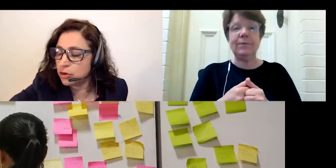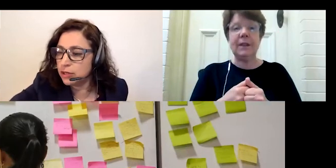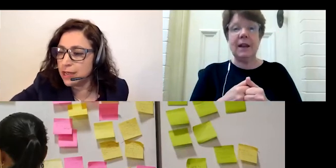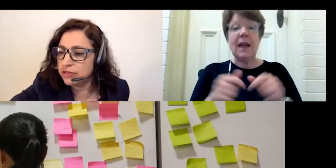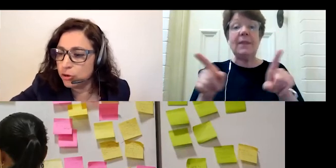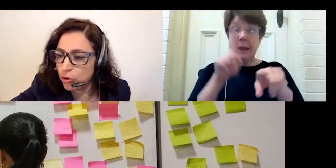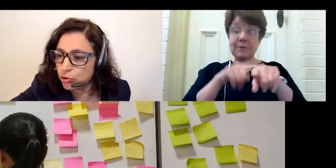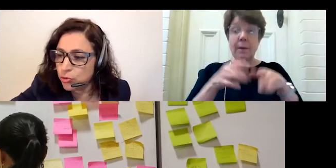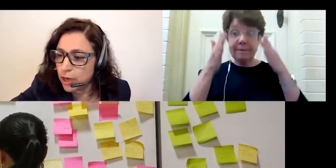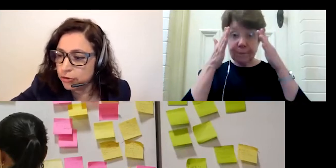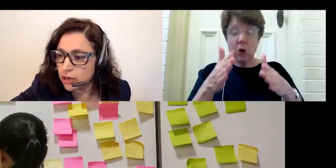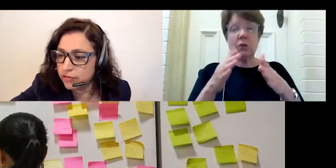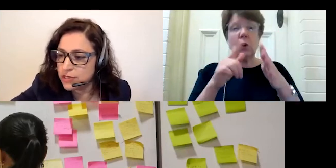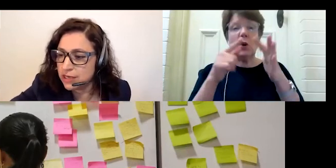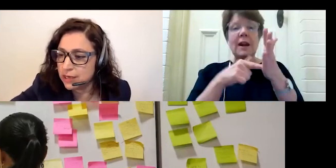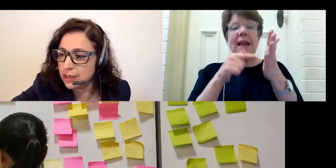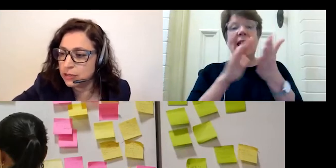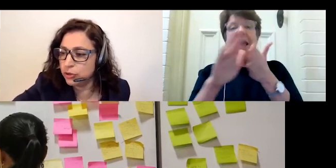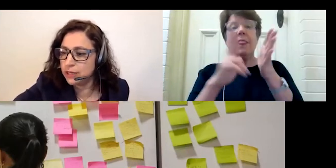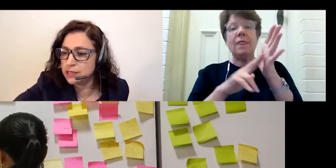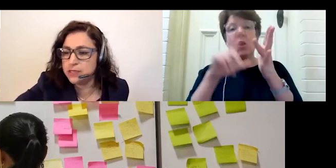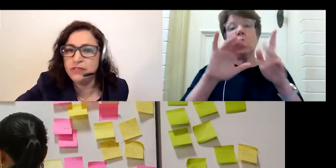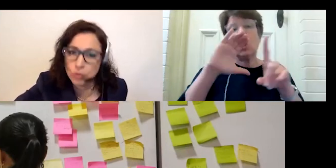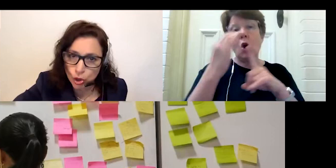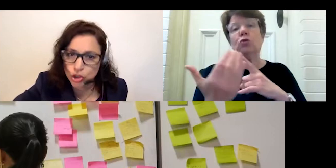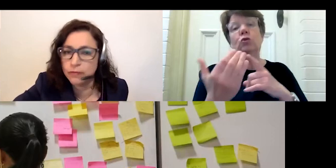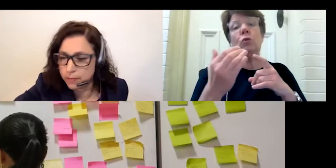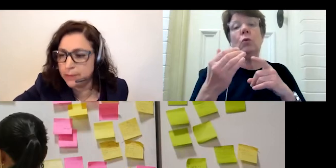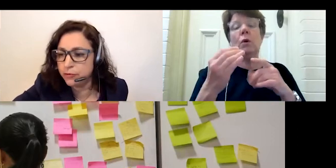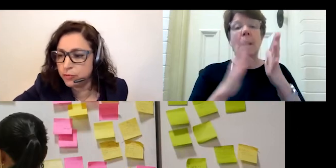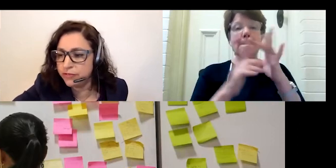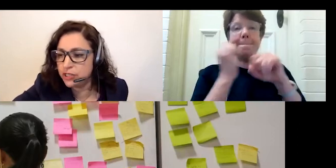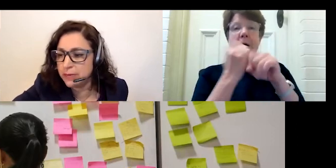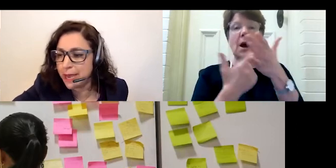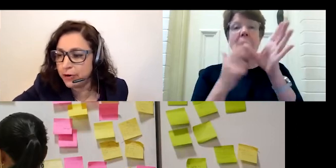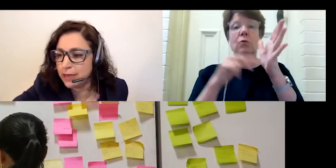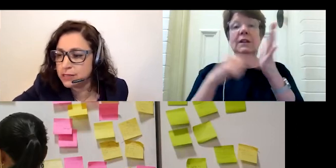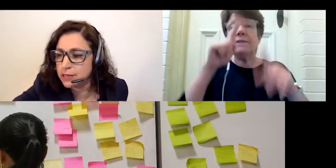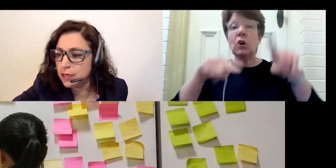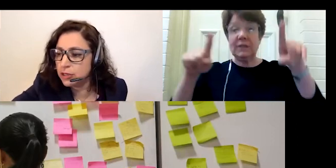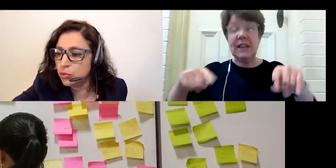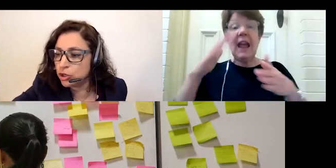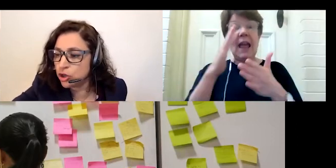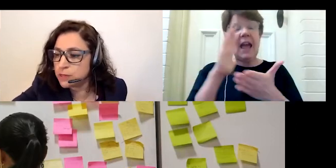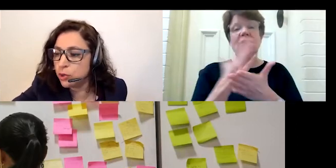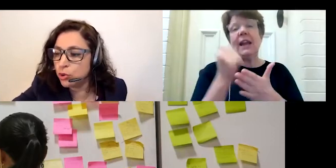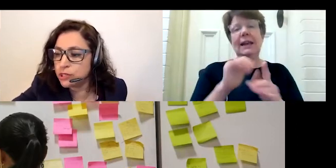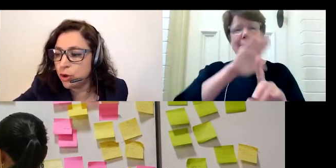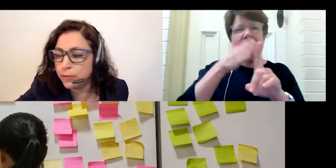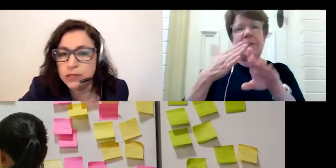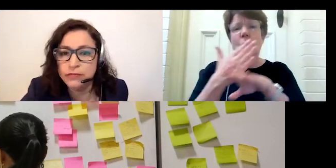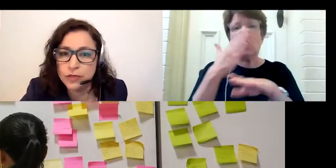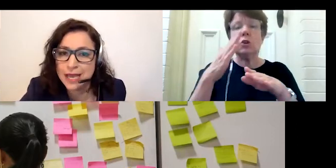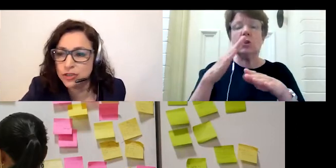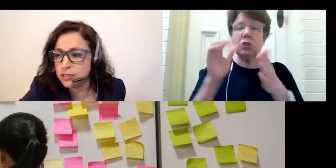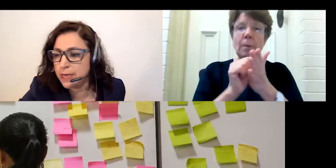focused on ethnocultural migrant diversity, including a specific workshop for people from refugee backgrounds, the workshops were also